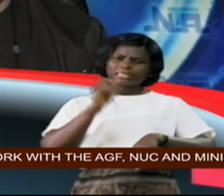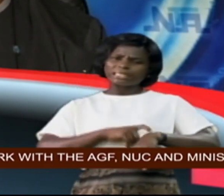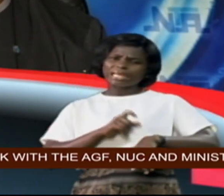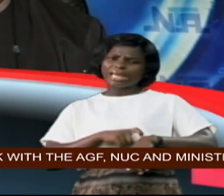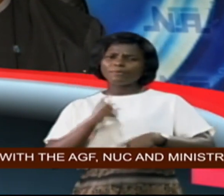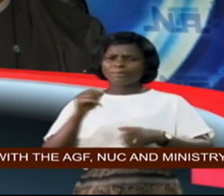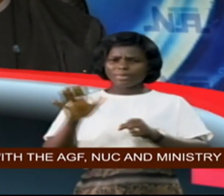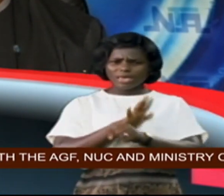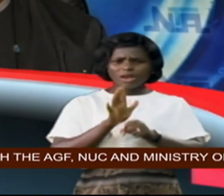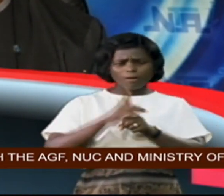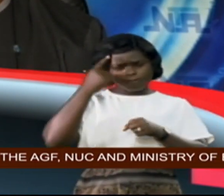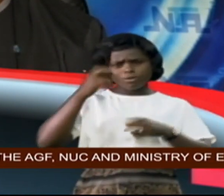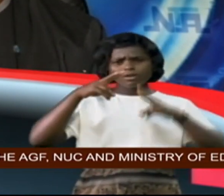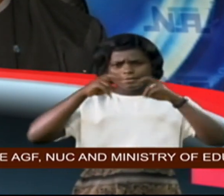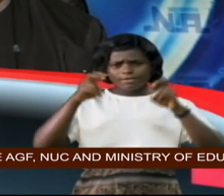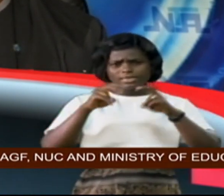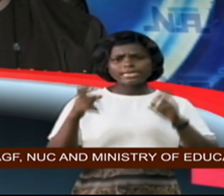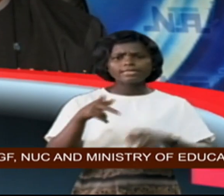for the investigative panel?